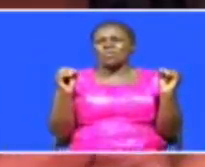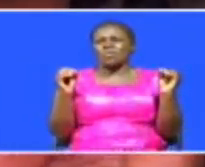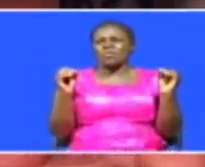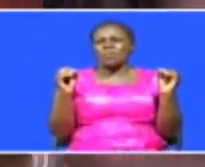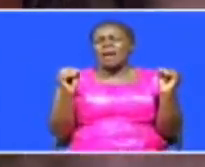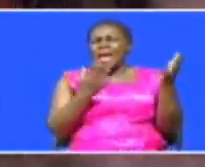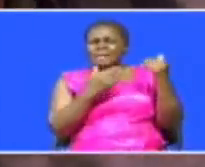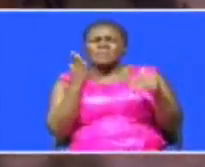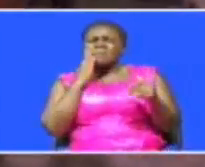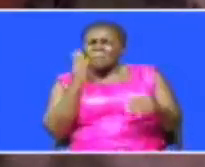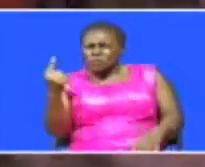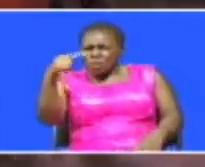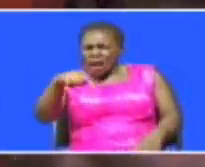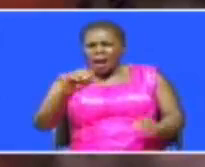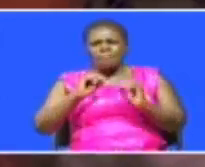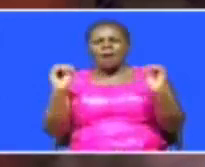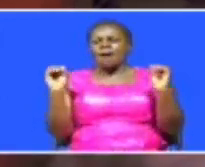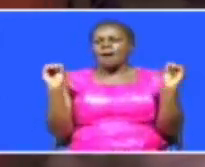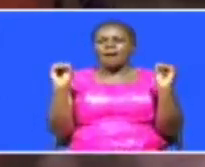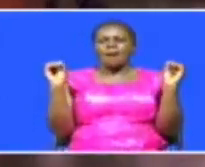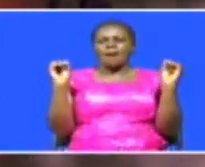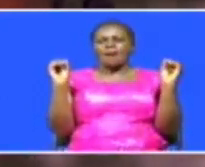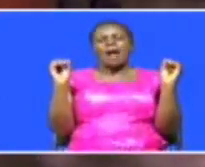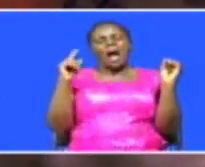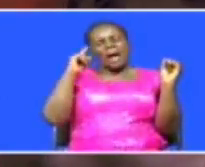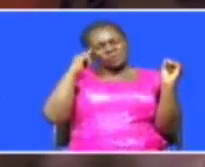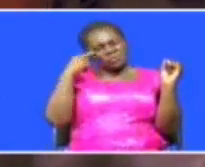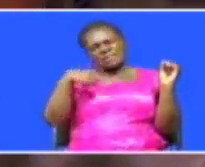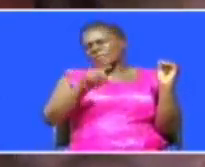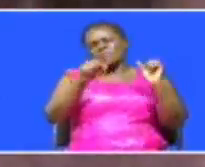I just didn't expect her to show up.